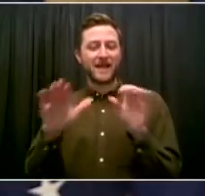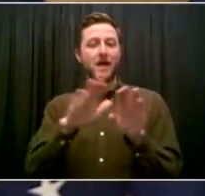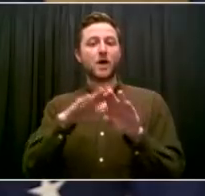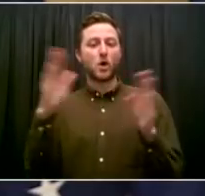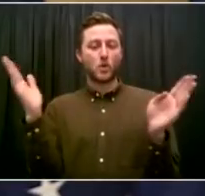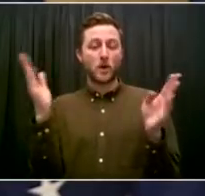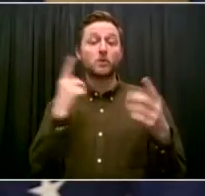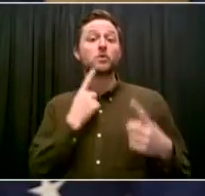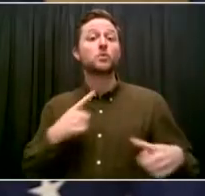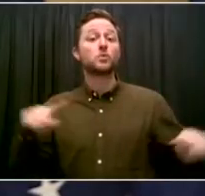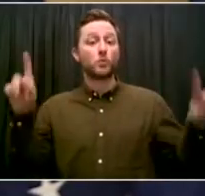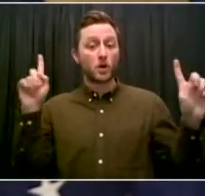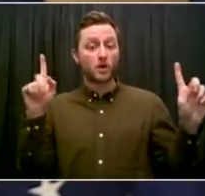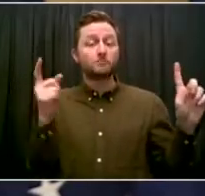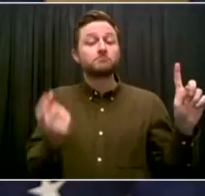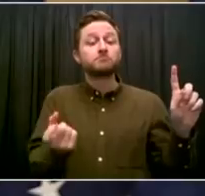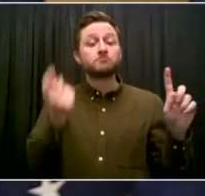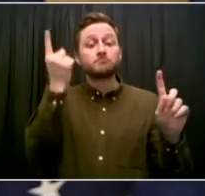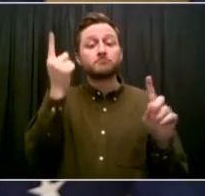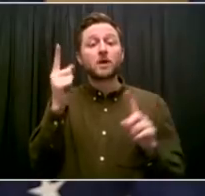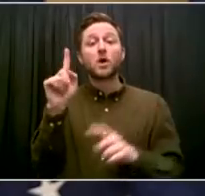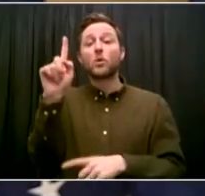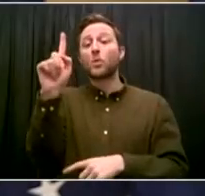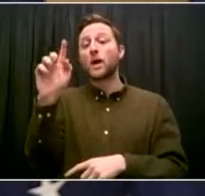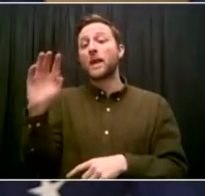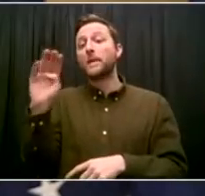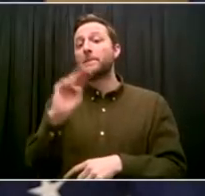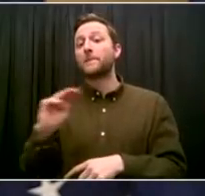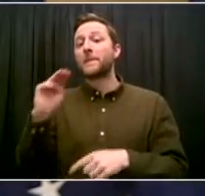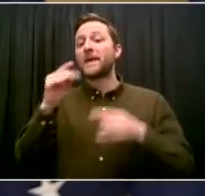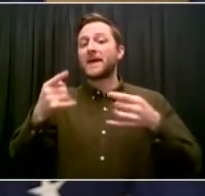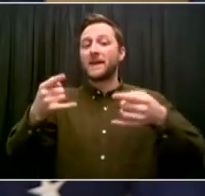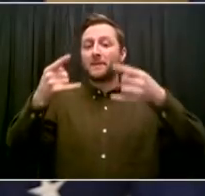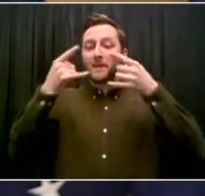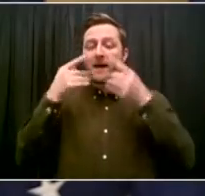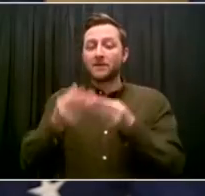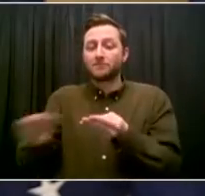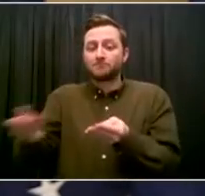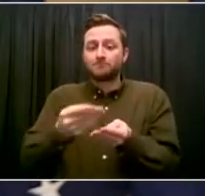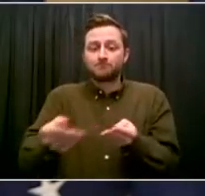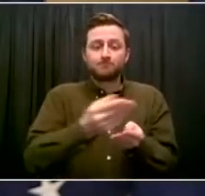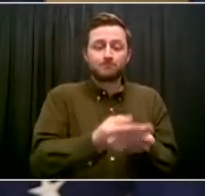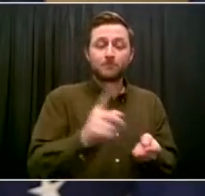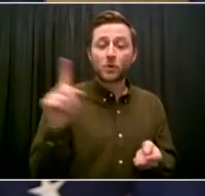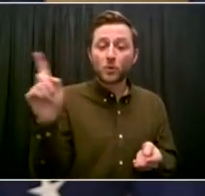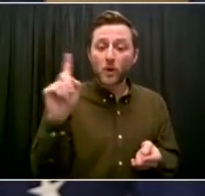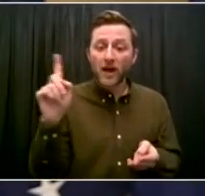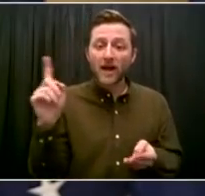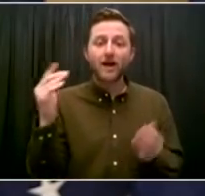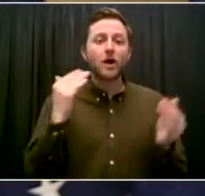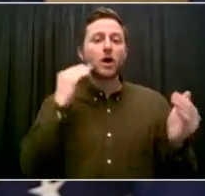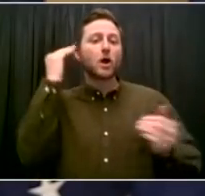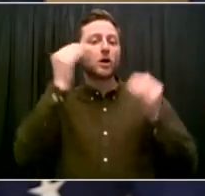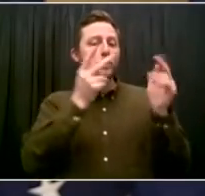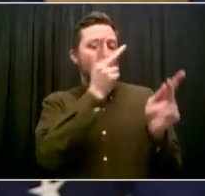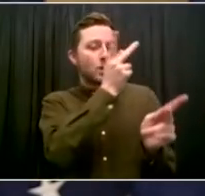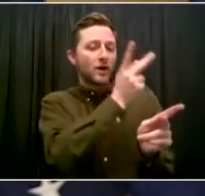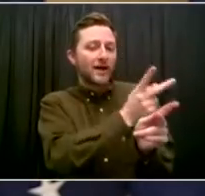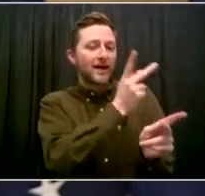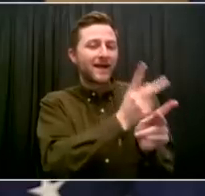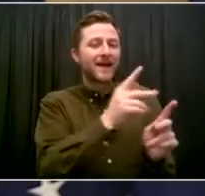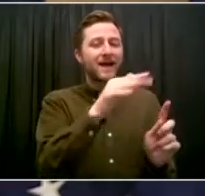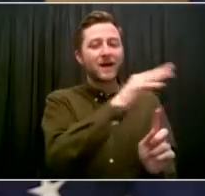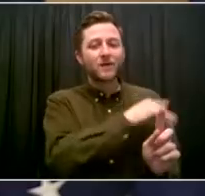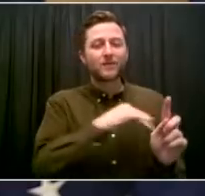to high-risk settings, such as adult care facilities, and to neighborhoods hardest hit by the pandemic through our community